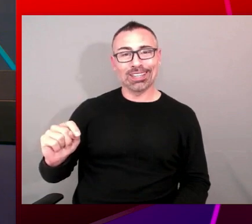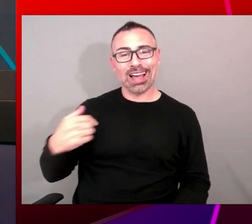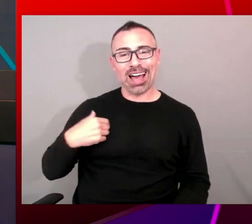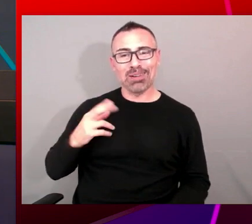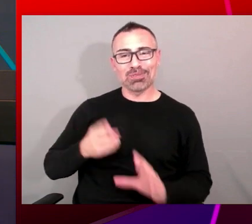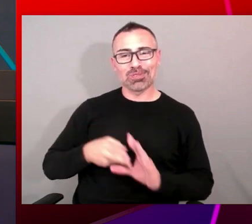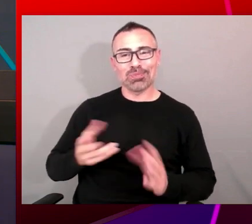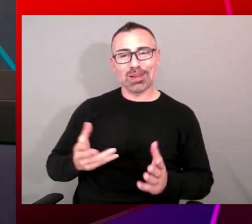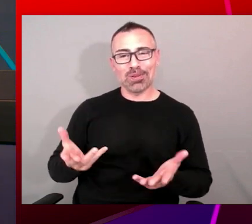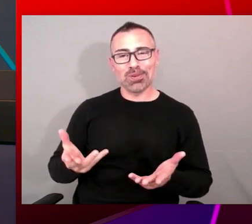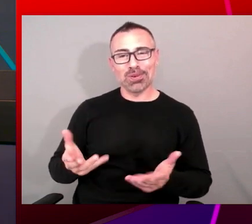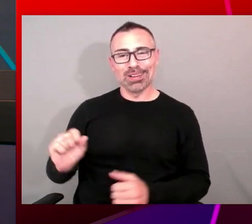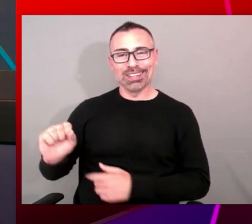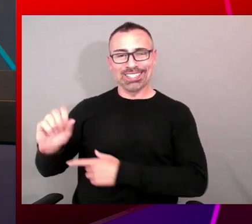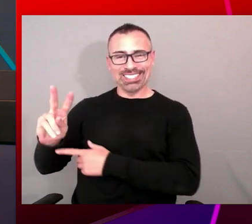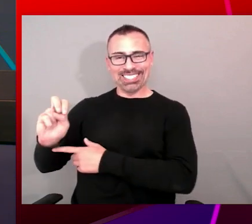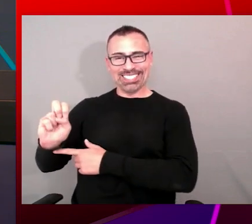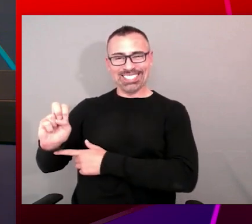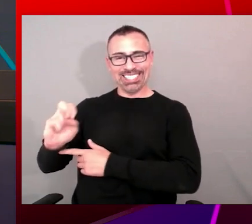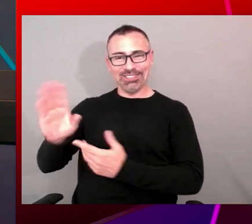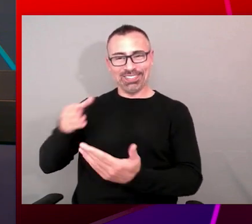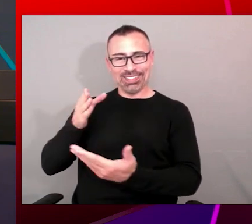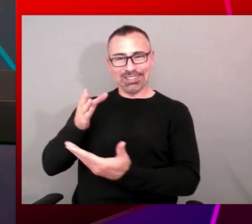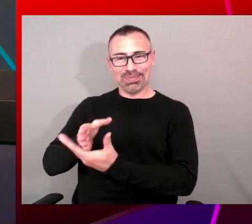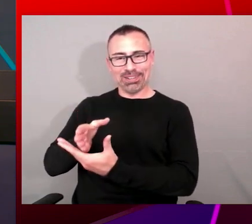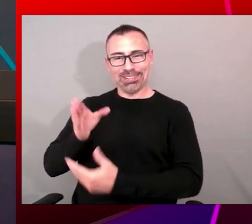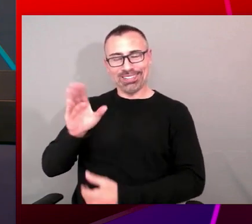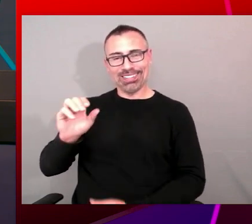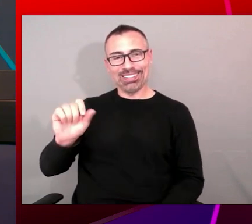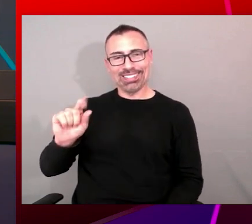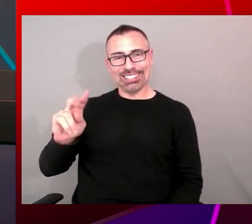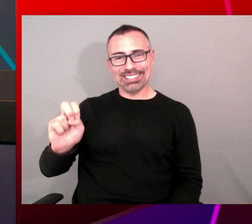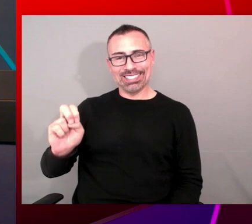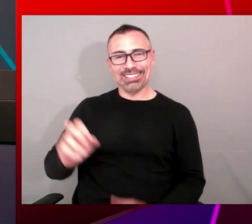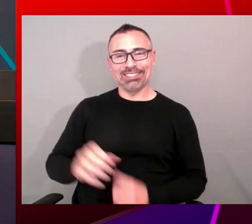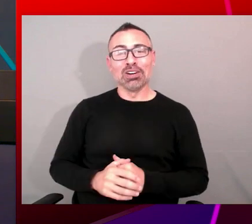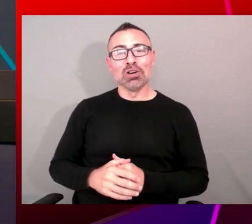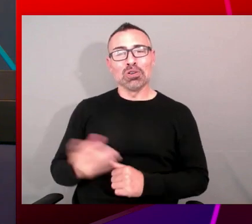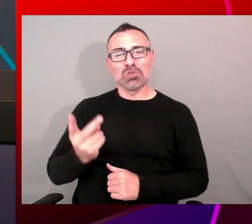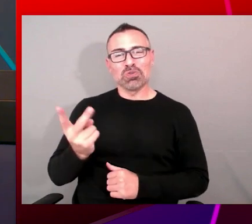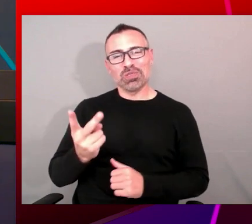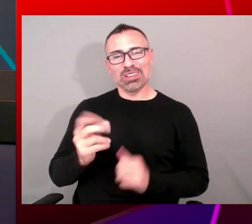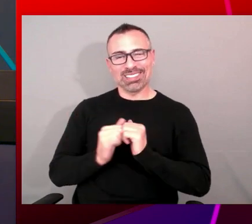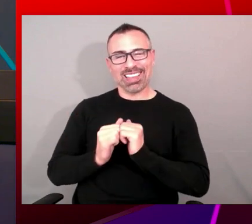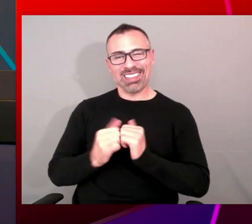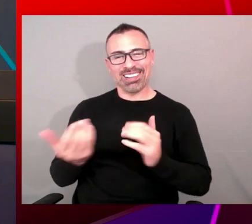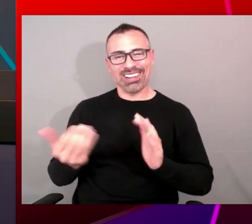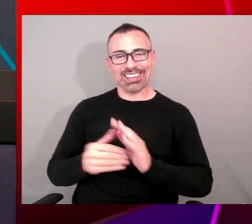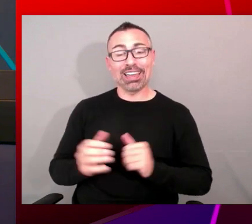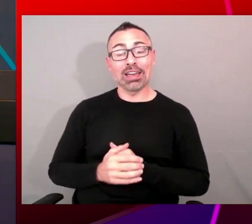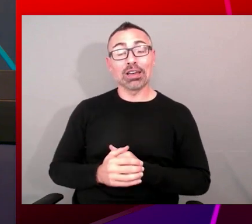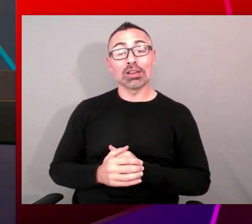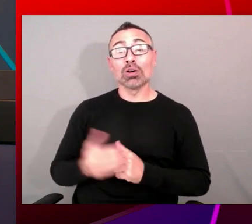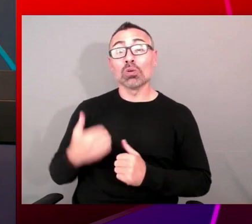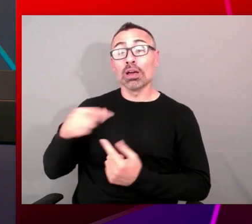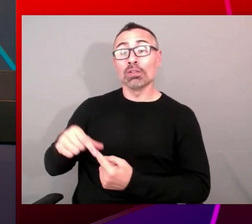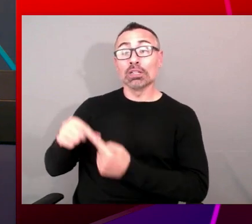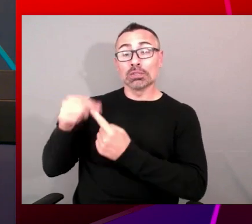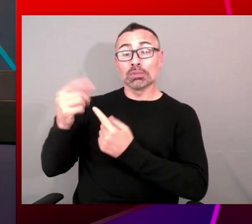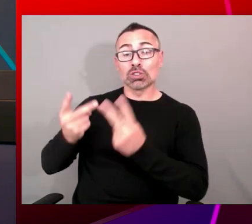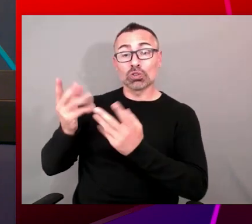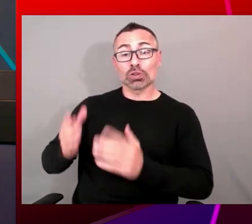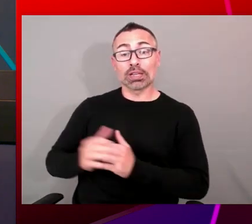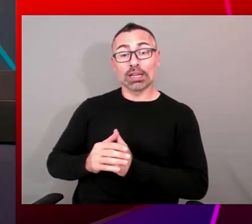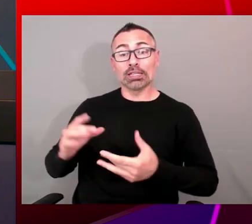We're joined at the hip. We are joined... Well, you're welded to that chair today, I can tell. I am. All right, but we've got a special guest with us to talk all about